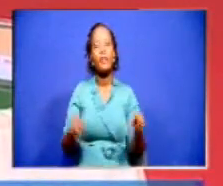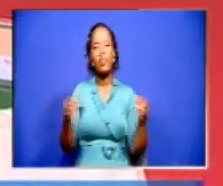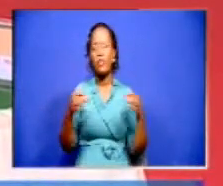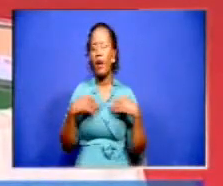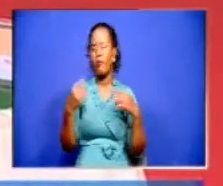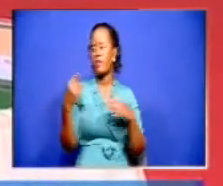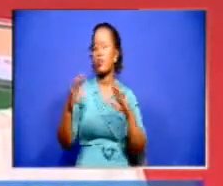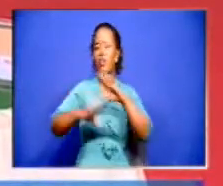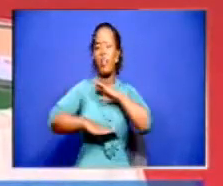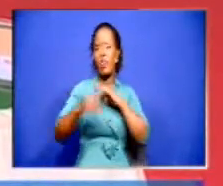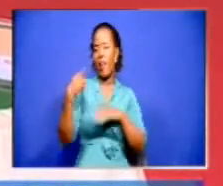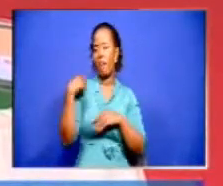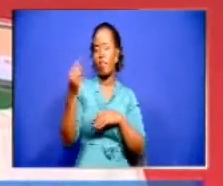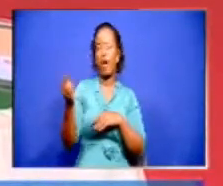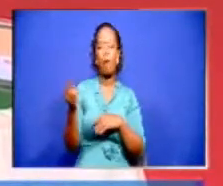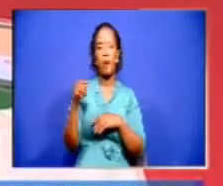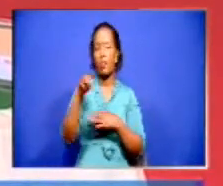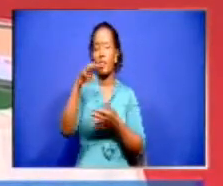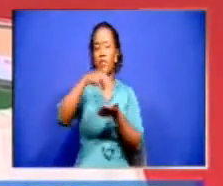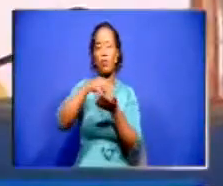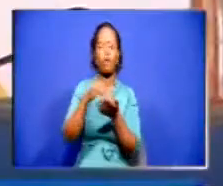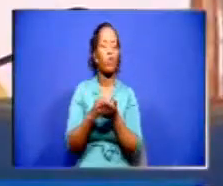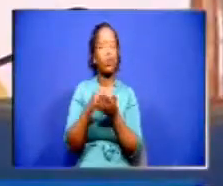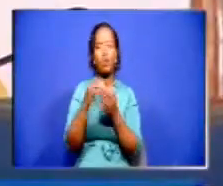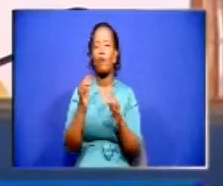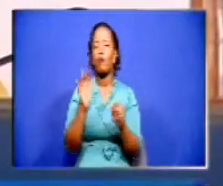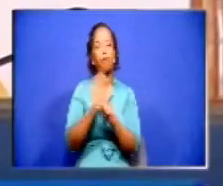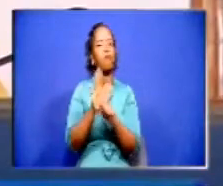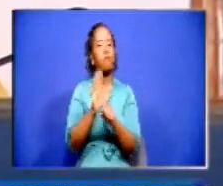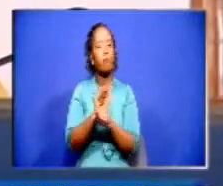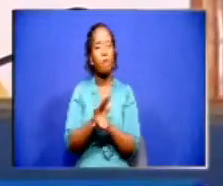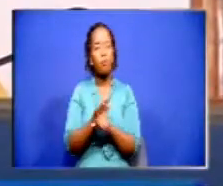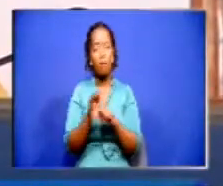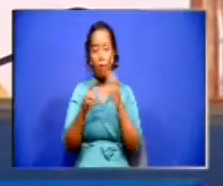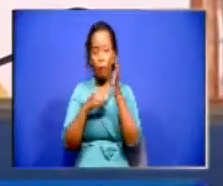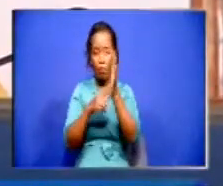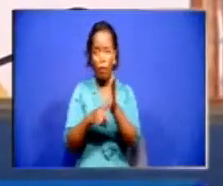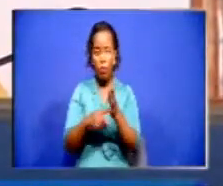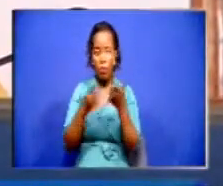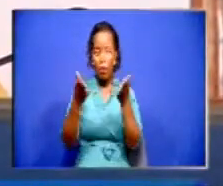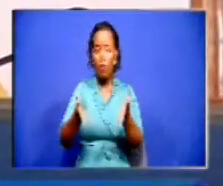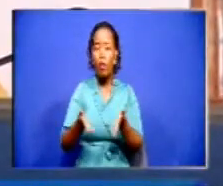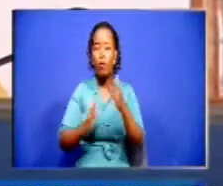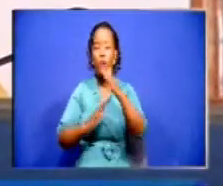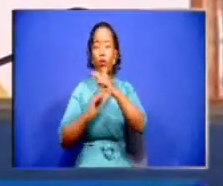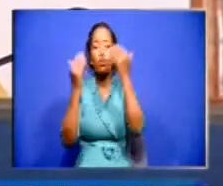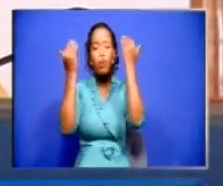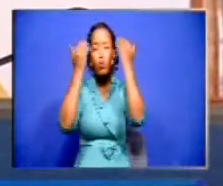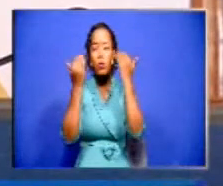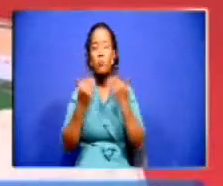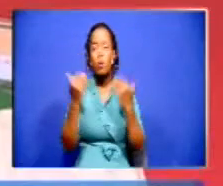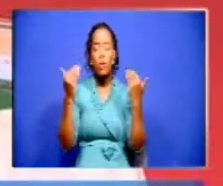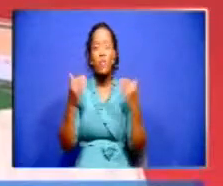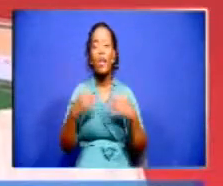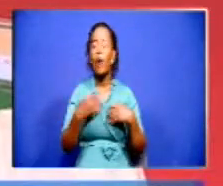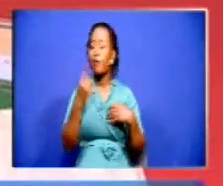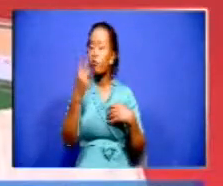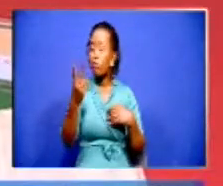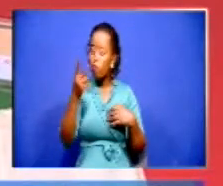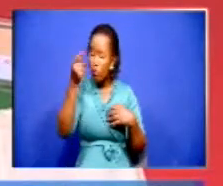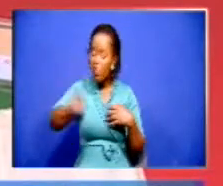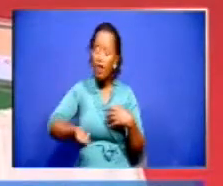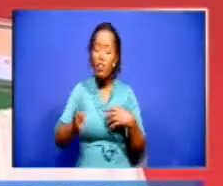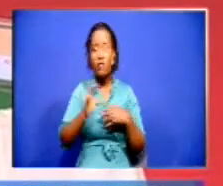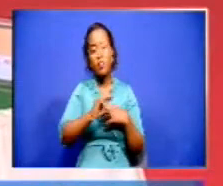quorum in this situation is very, very high. For example, now the Supreme Court does not have two judges, the